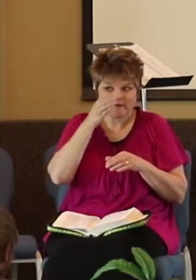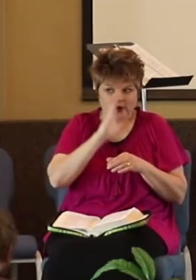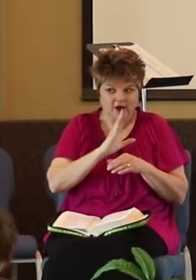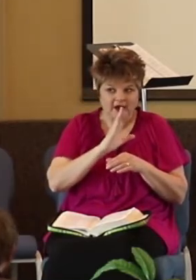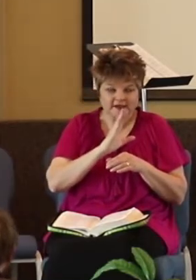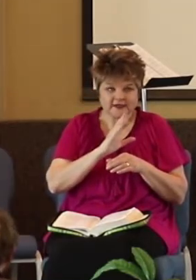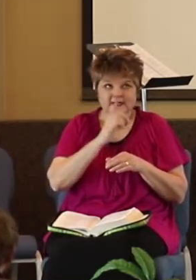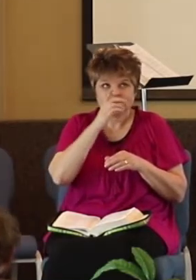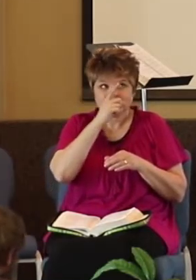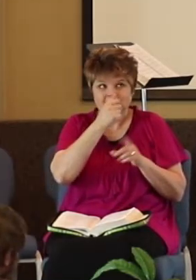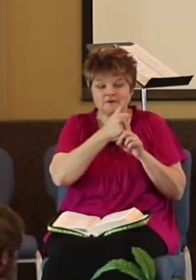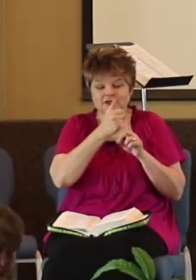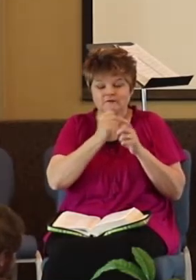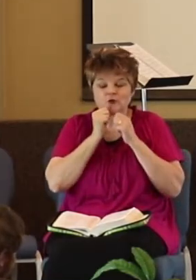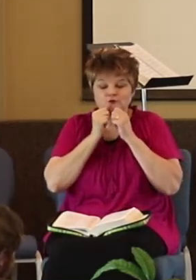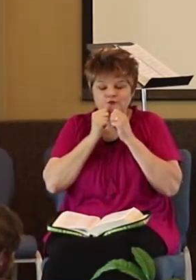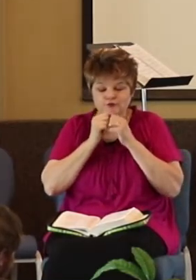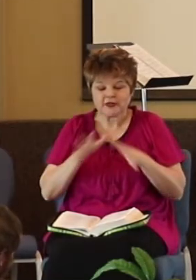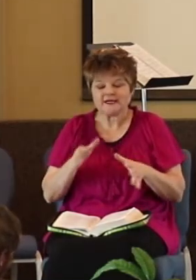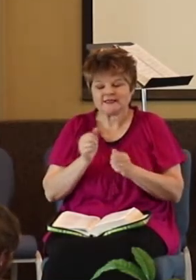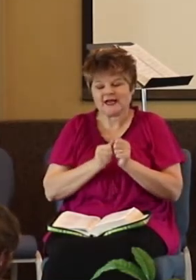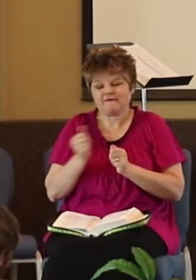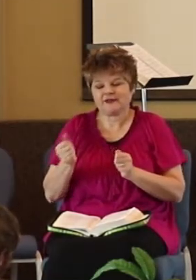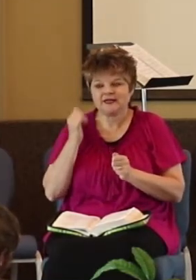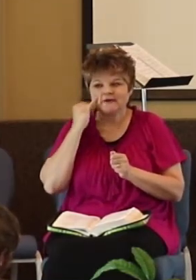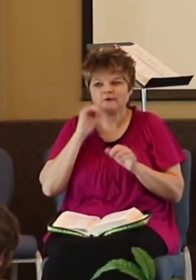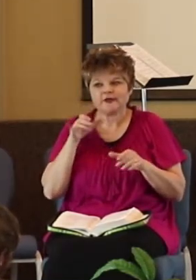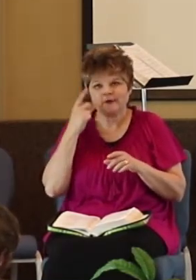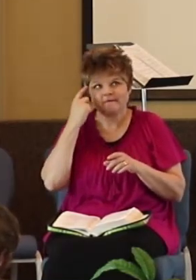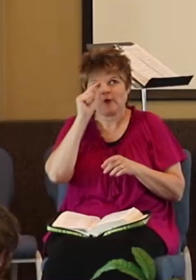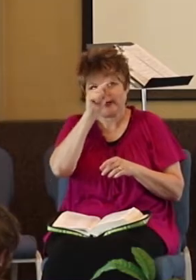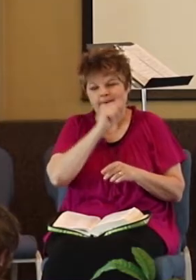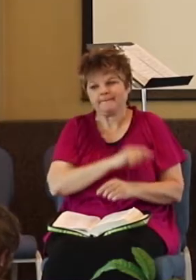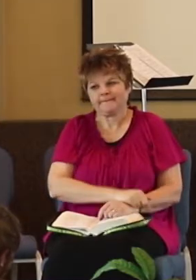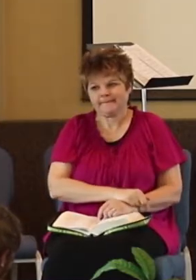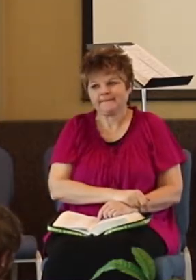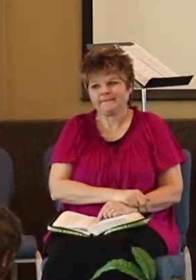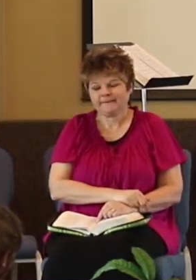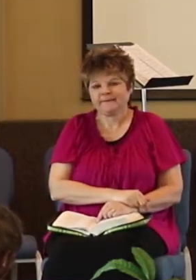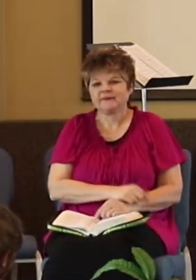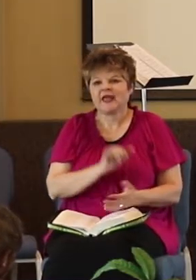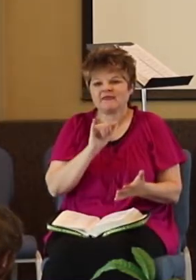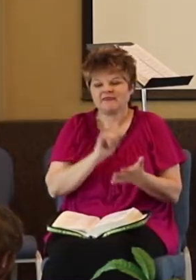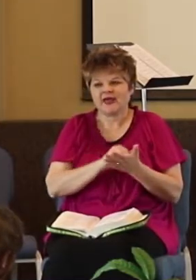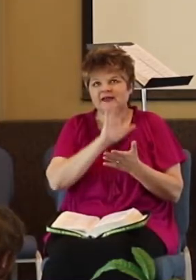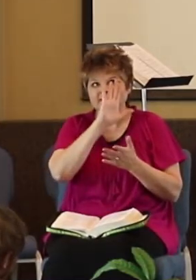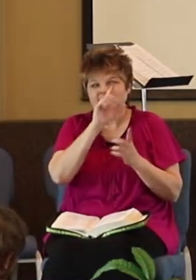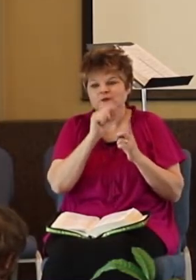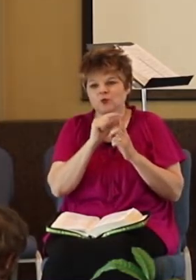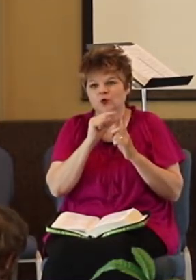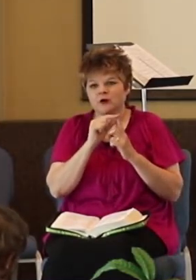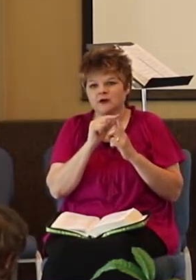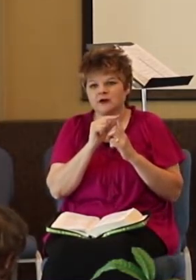He will bless everything if we do it for Him. That is His